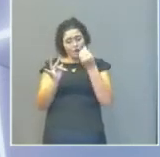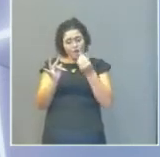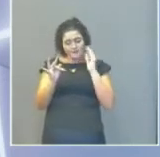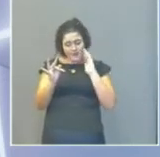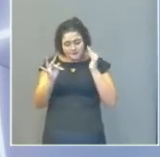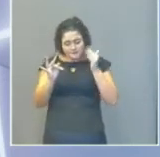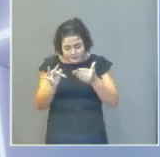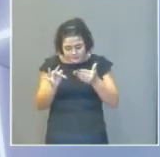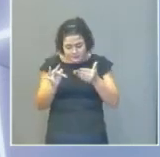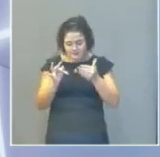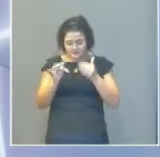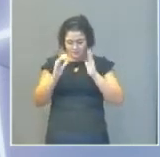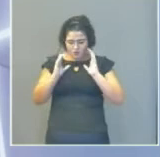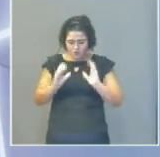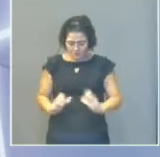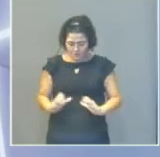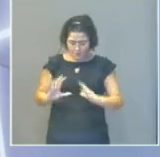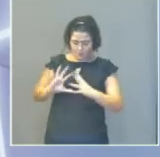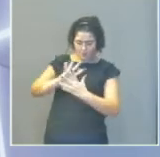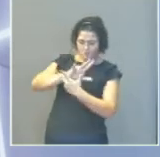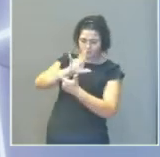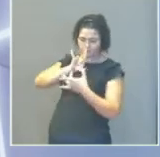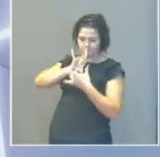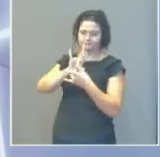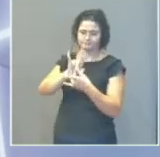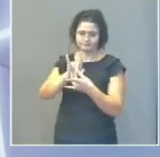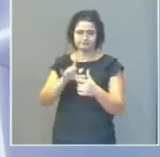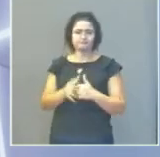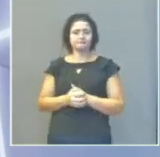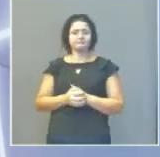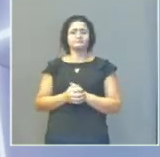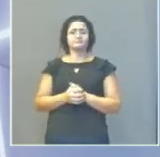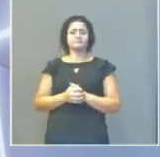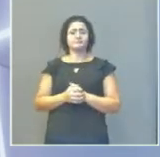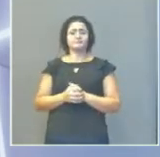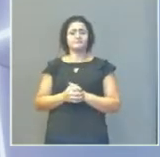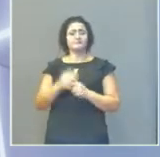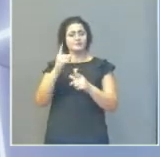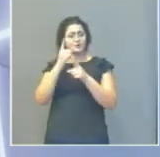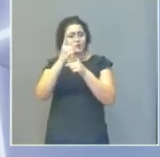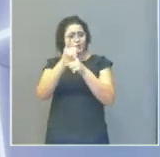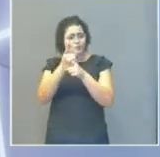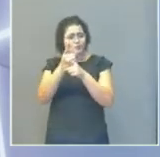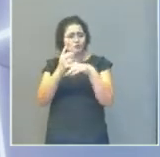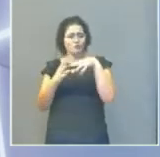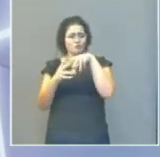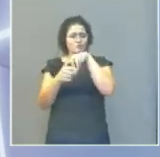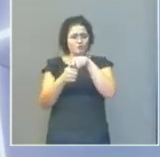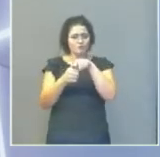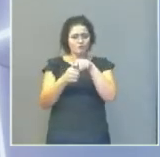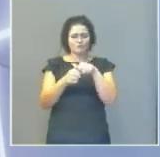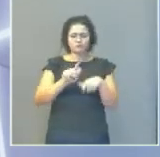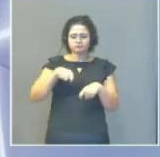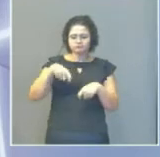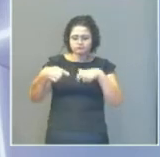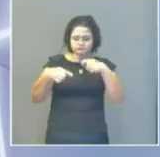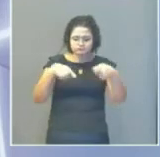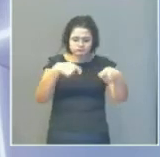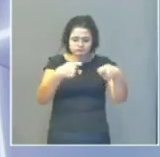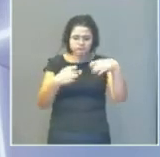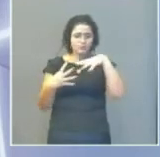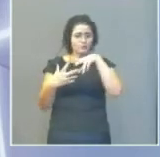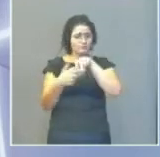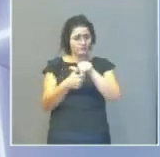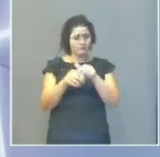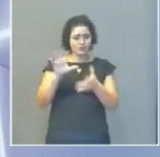behaving with the world, meeting the world, naming the world, categorizing the world, indexing the world.